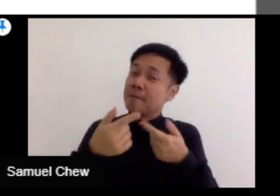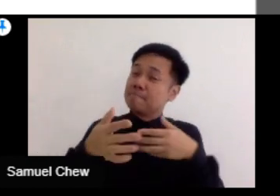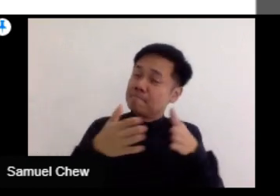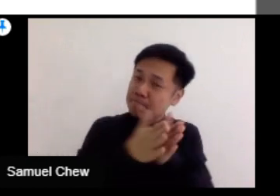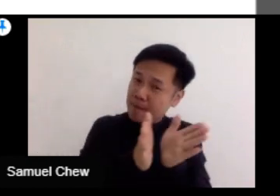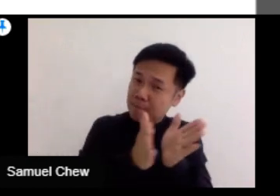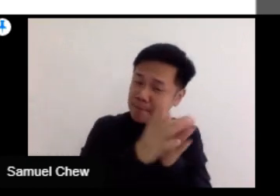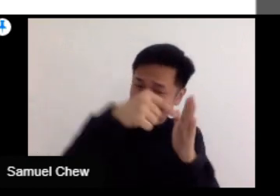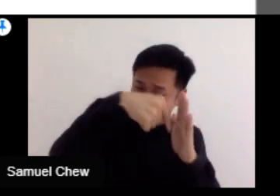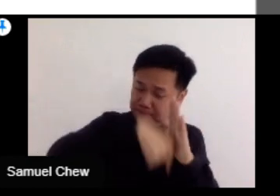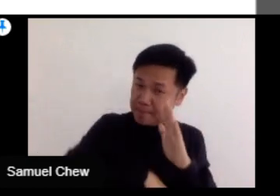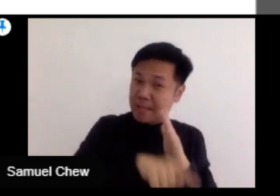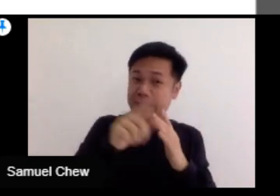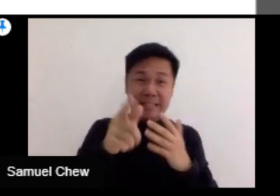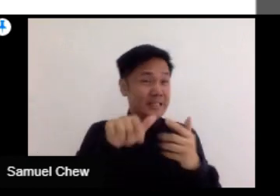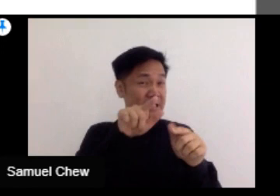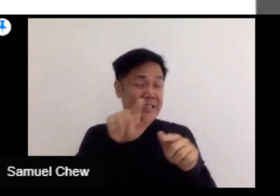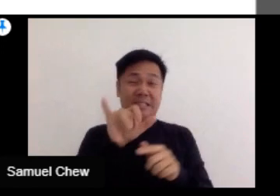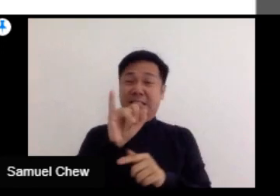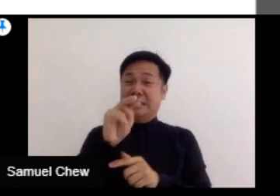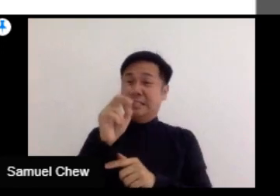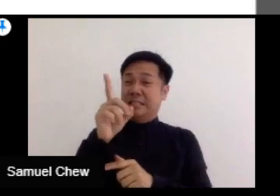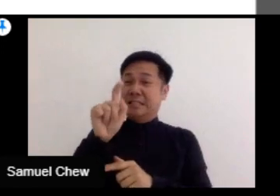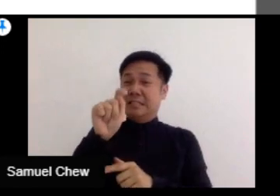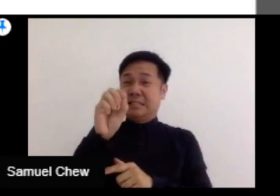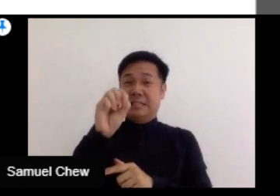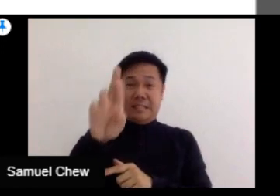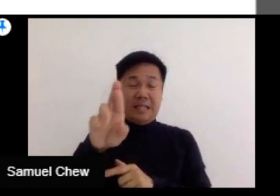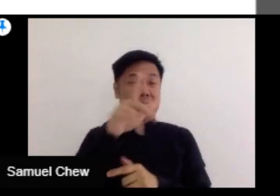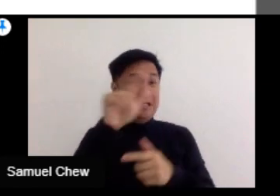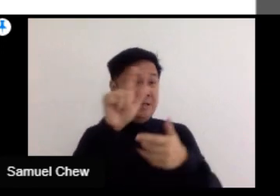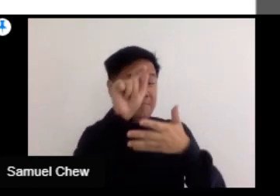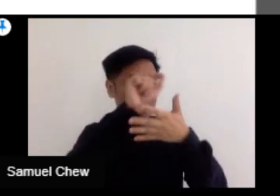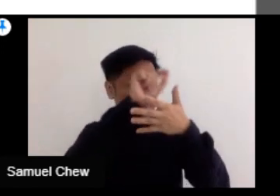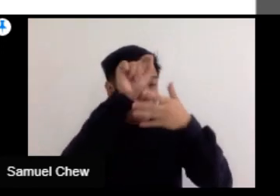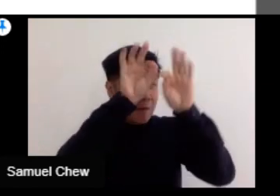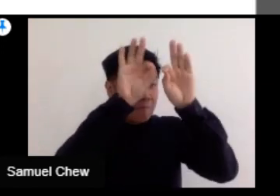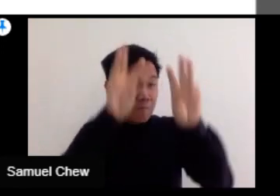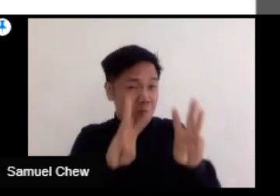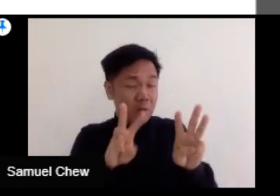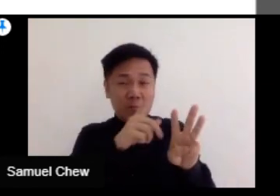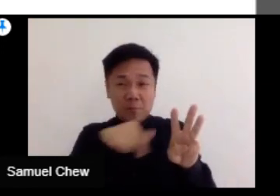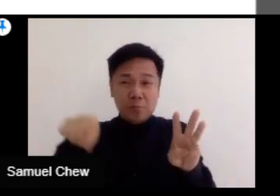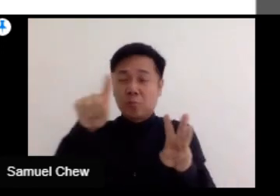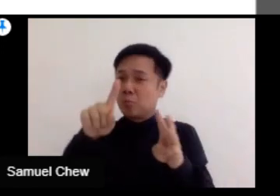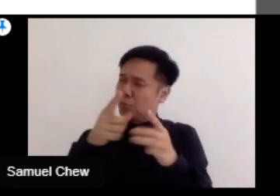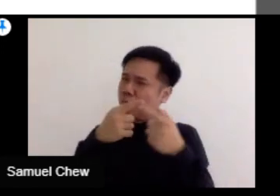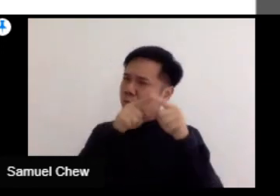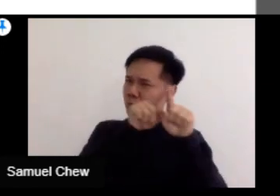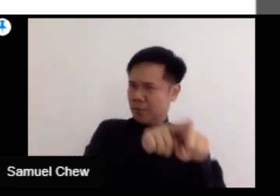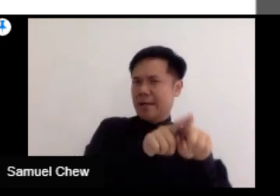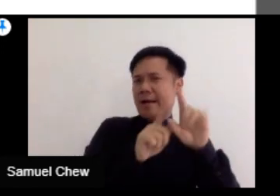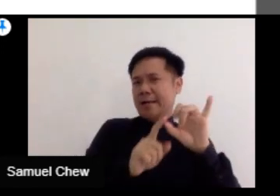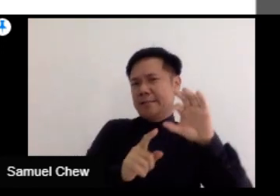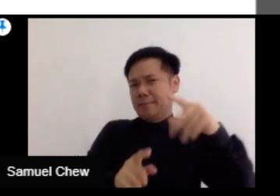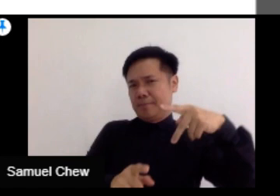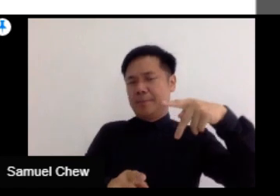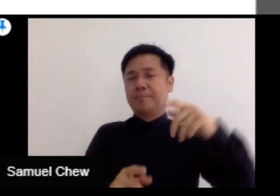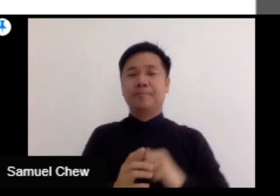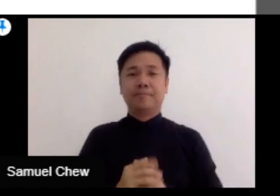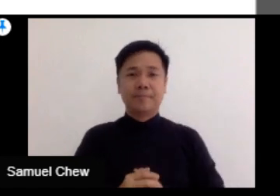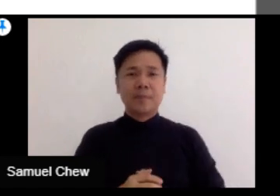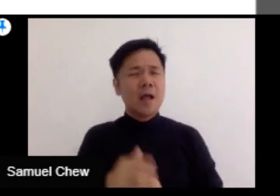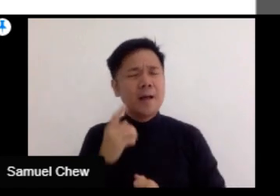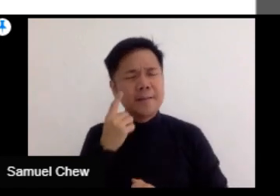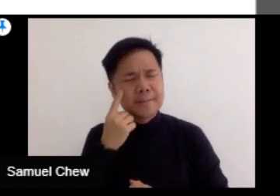whole indicator framework is to implement. In fact, it's in accordance with the ICPD program of action. And I think